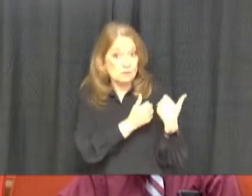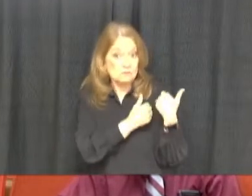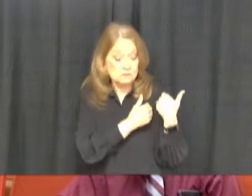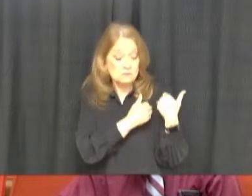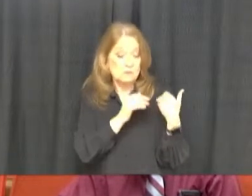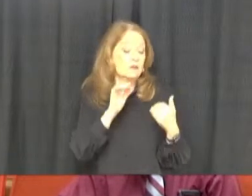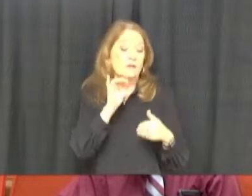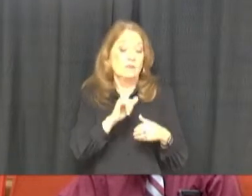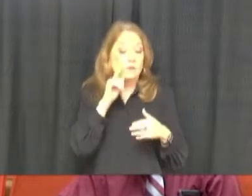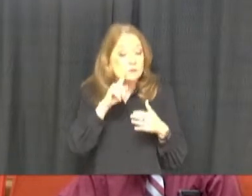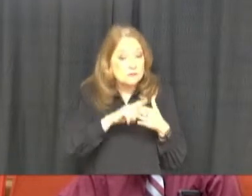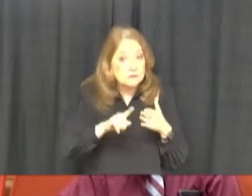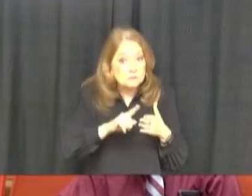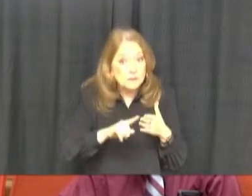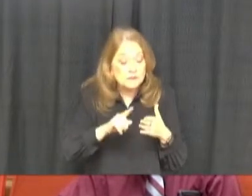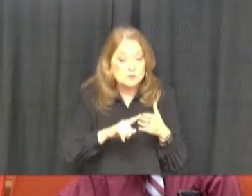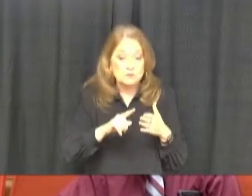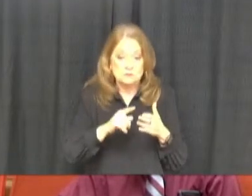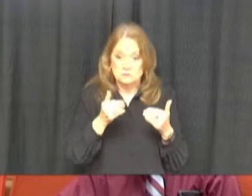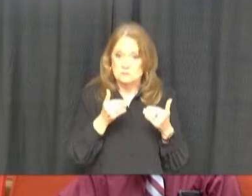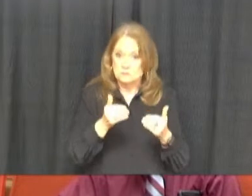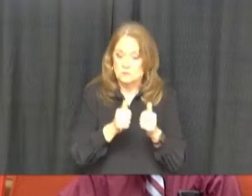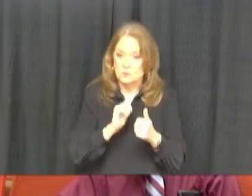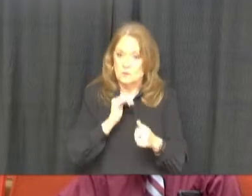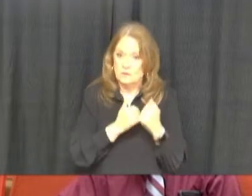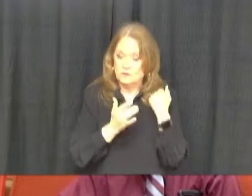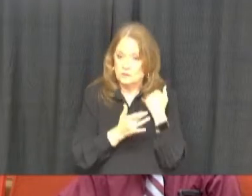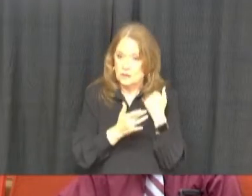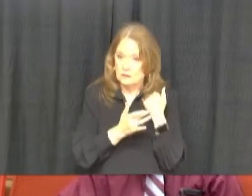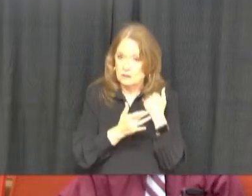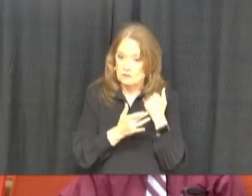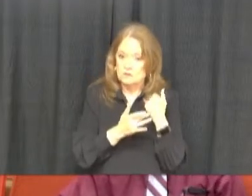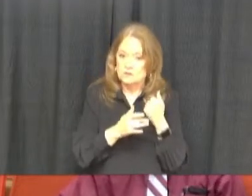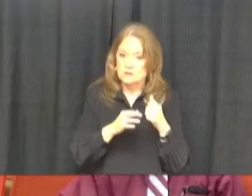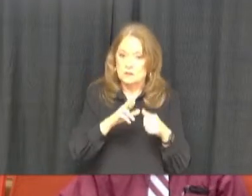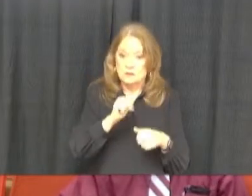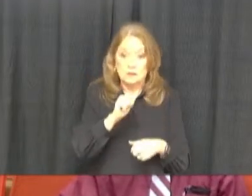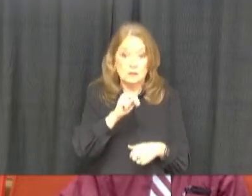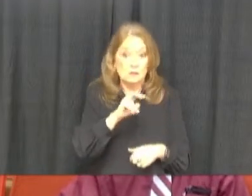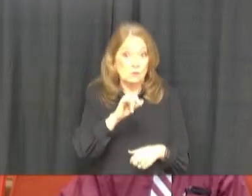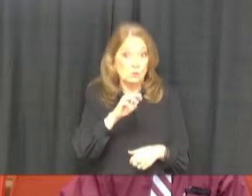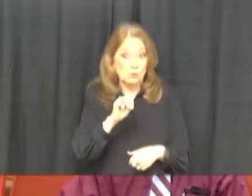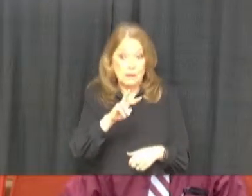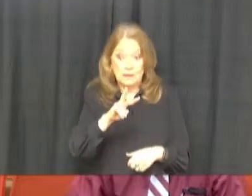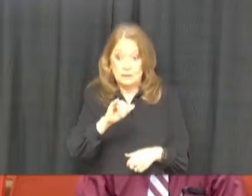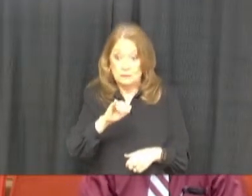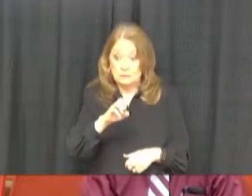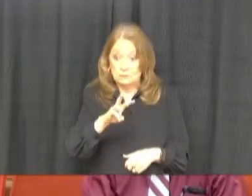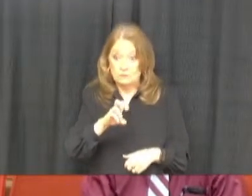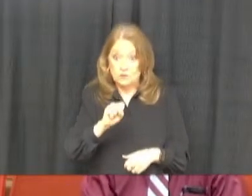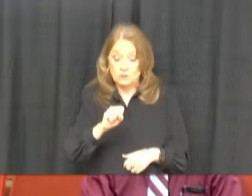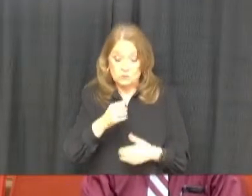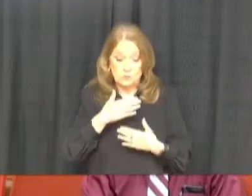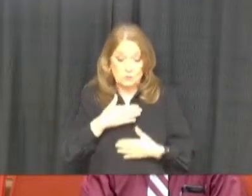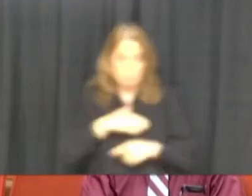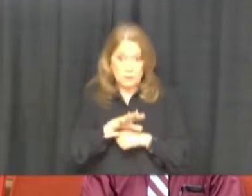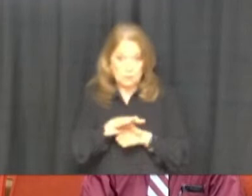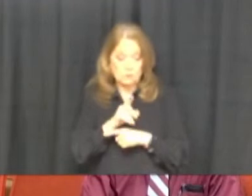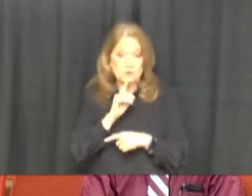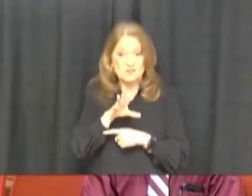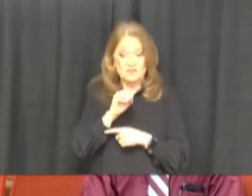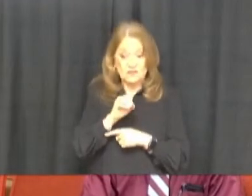audit trails and inspections that go along with our technology, random views, our body-worn camera footage and their in-car footage, there's